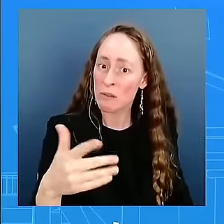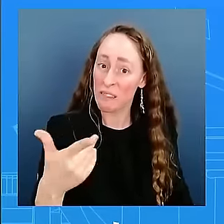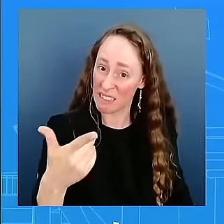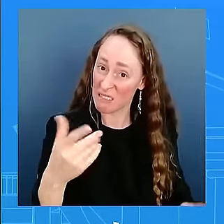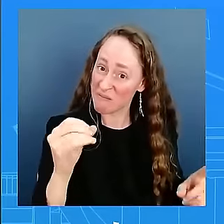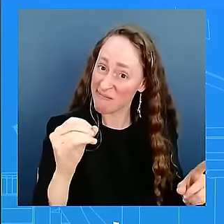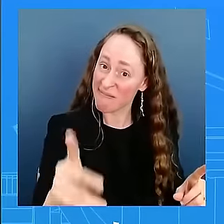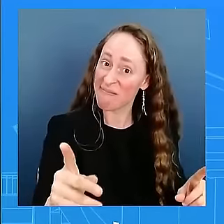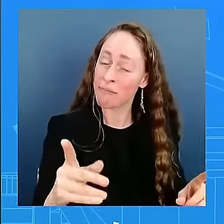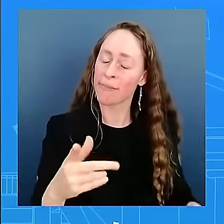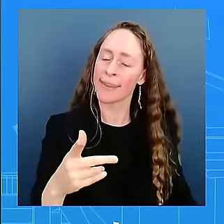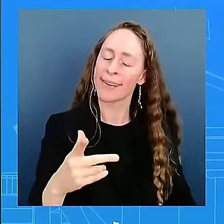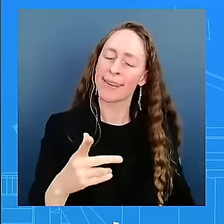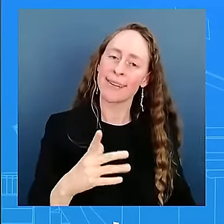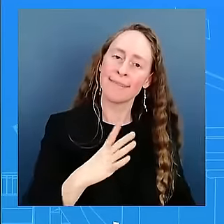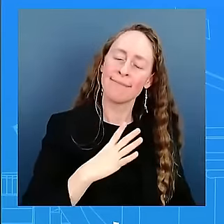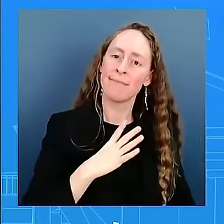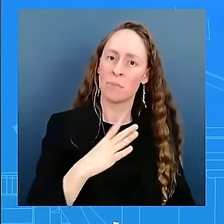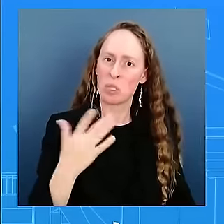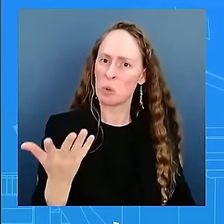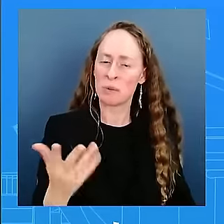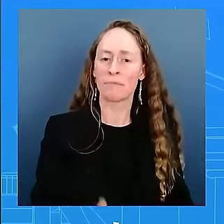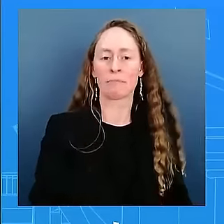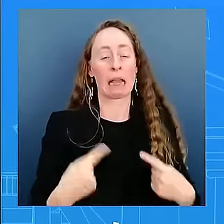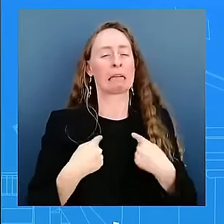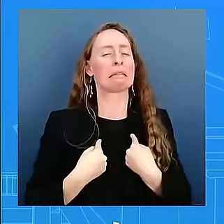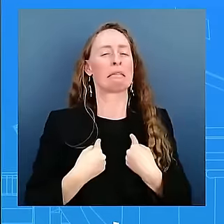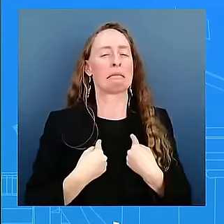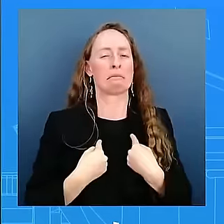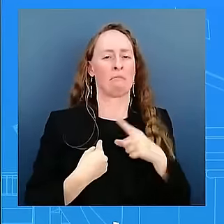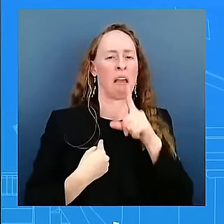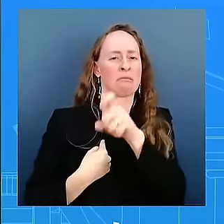Chancellor Scholz, because I think for, you know, important and sensitive